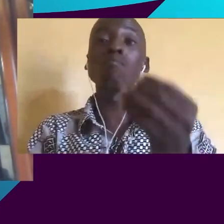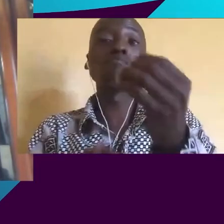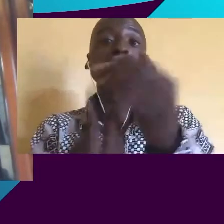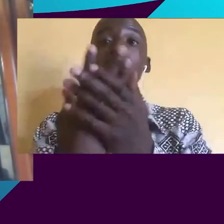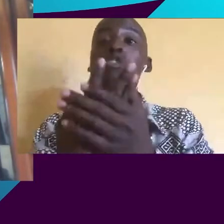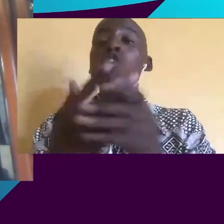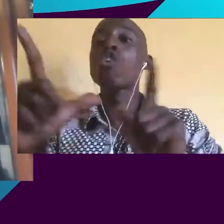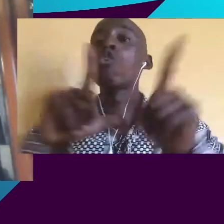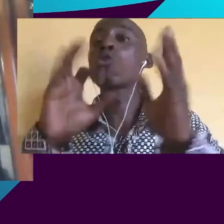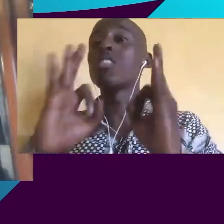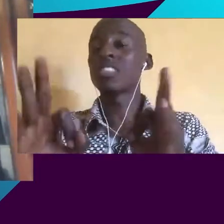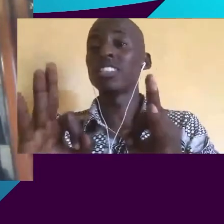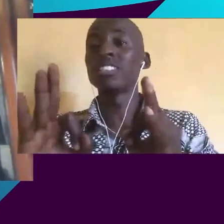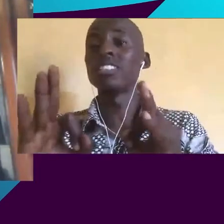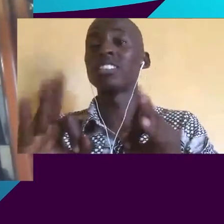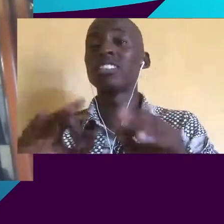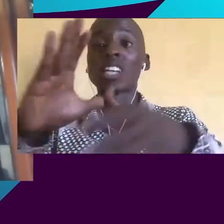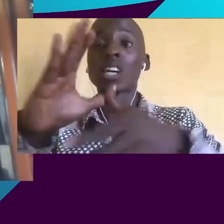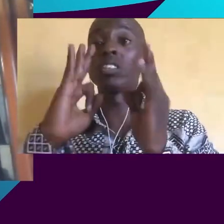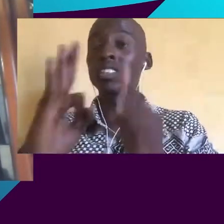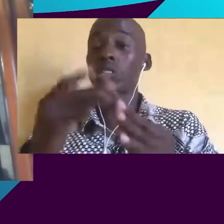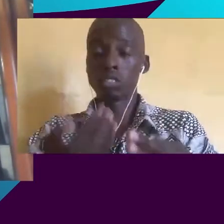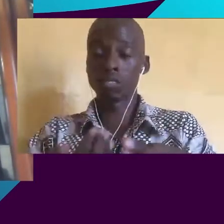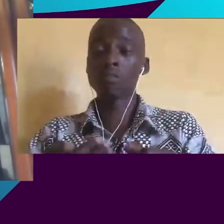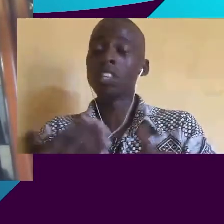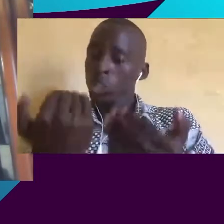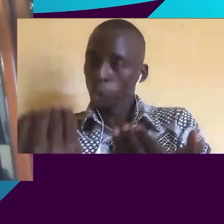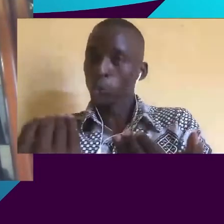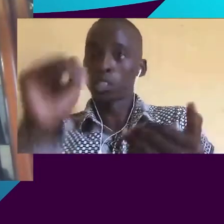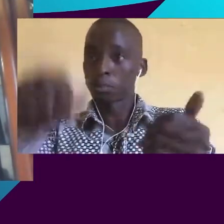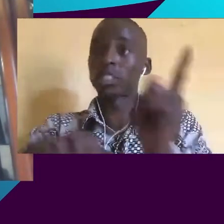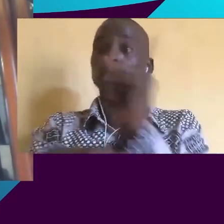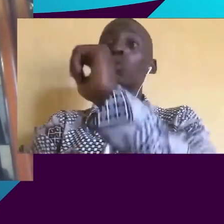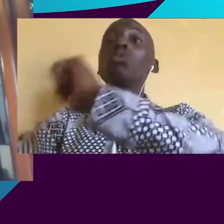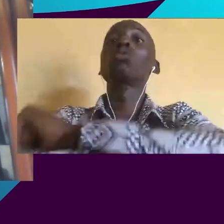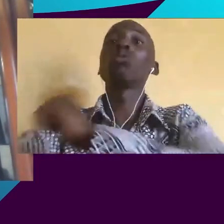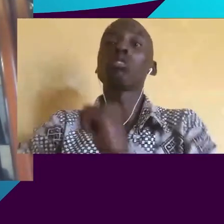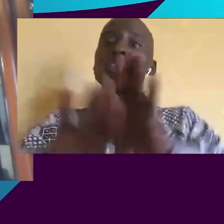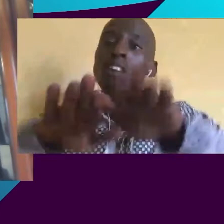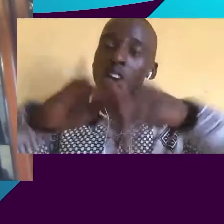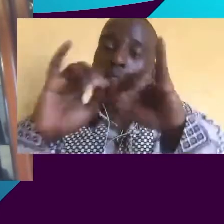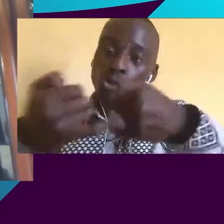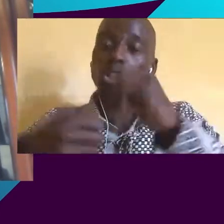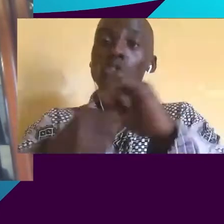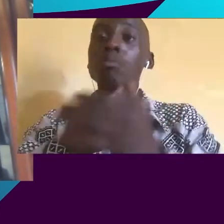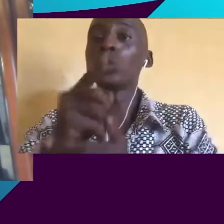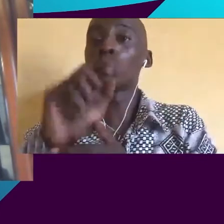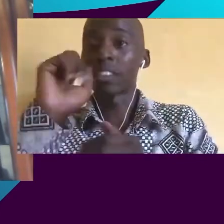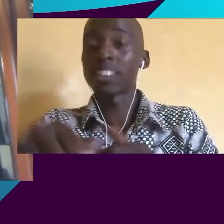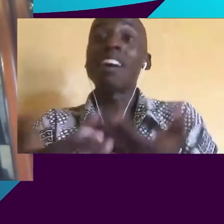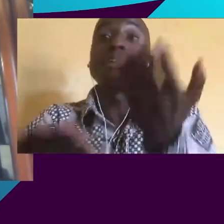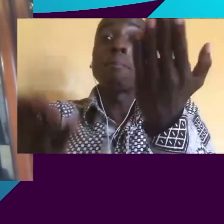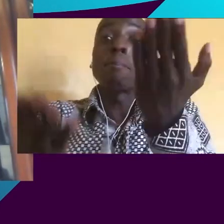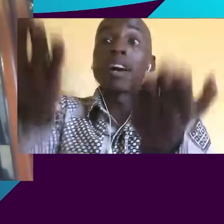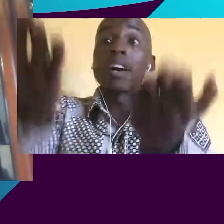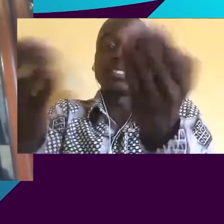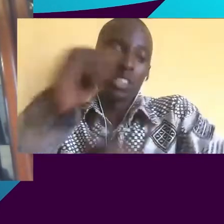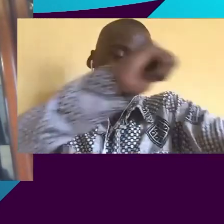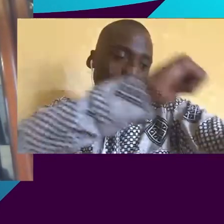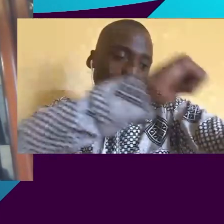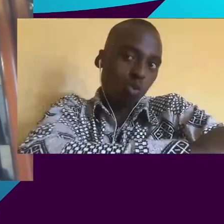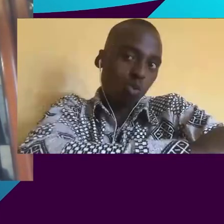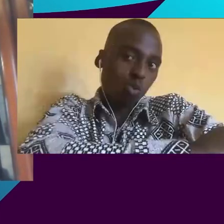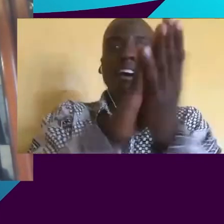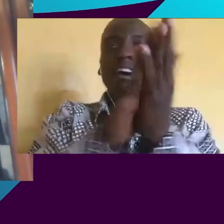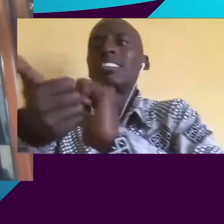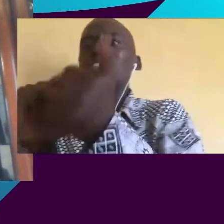had. Children needed to go to school. How do we try to make sure that they can balance school with sports? You